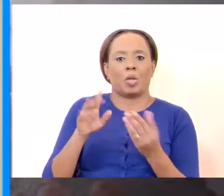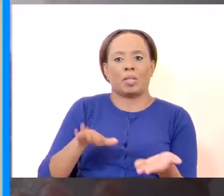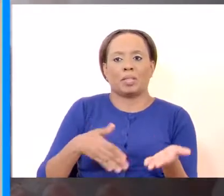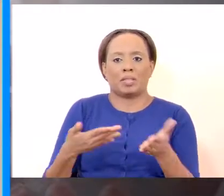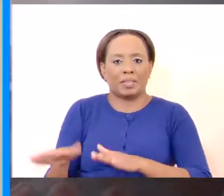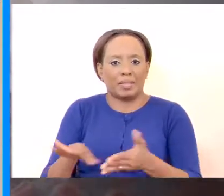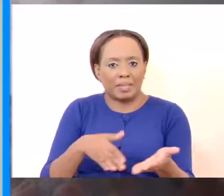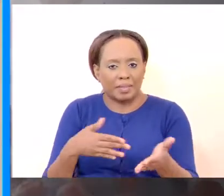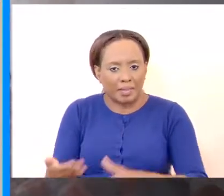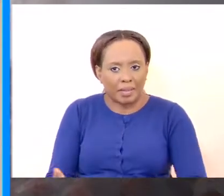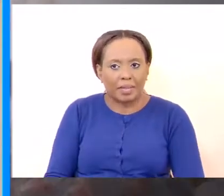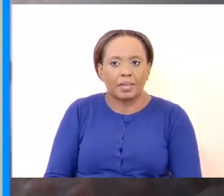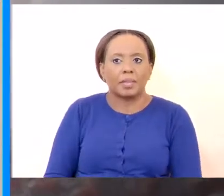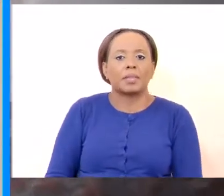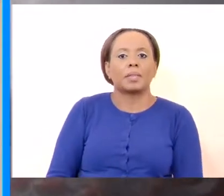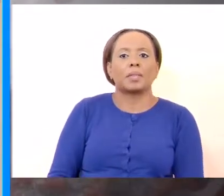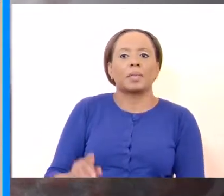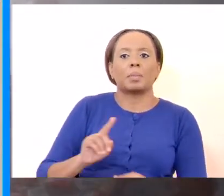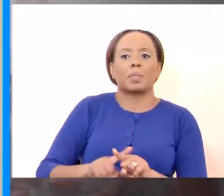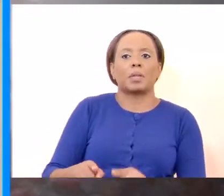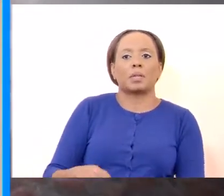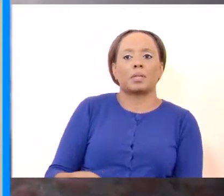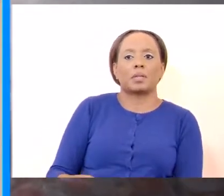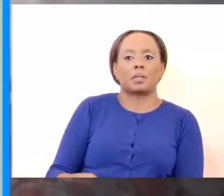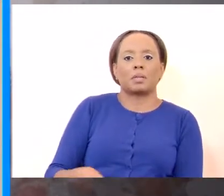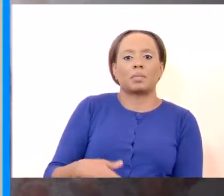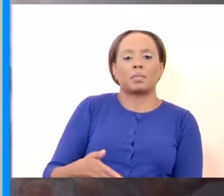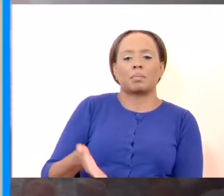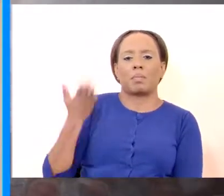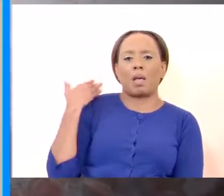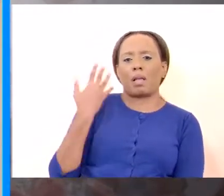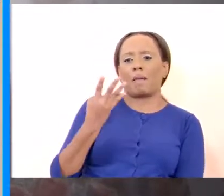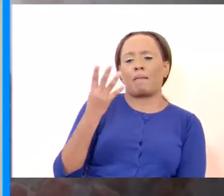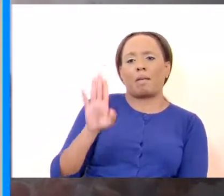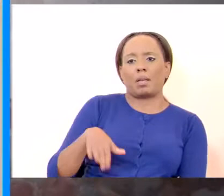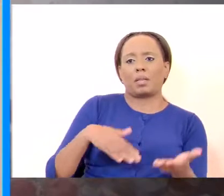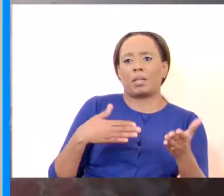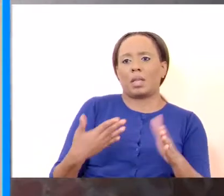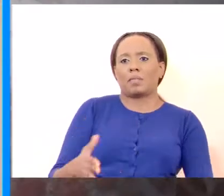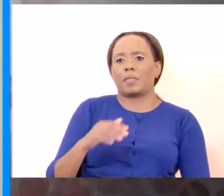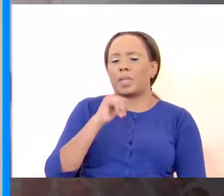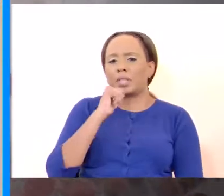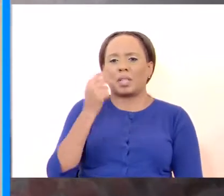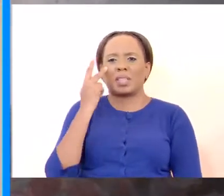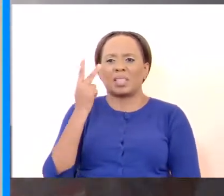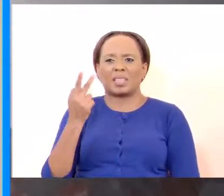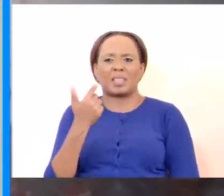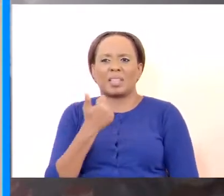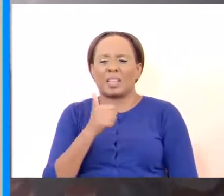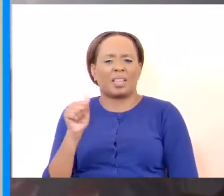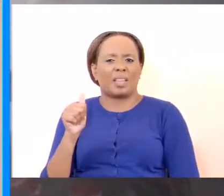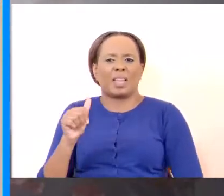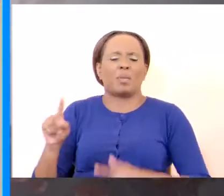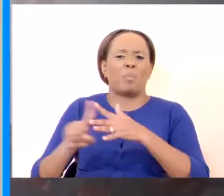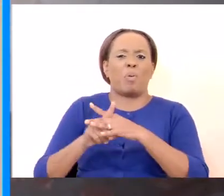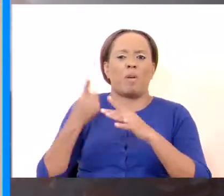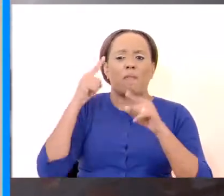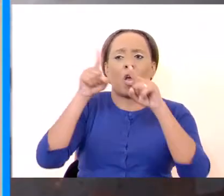day before. However, for the last 4 deaths, we haven't been getting those updates. Is there any reason behind that?